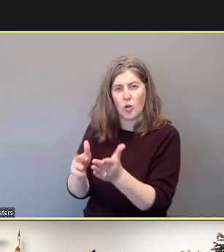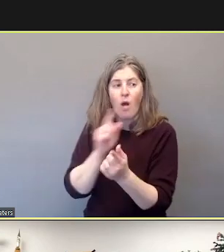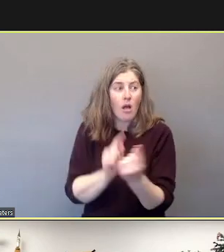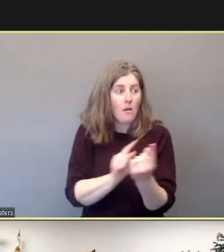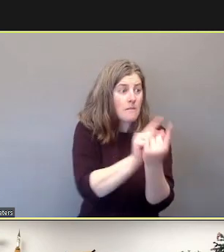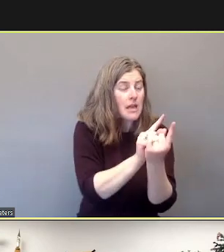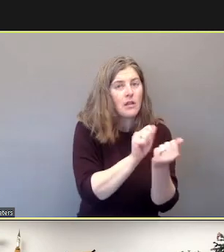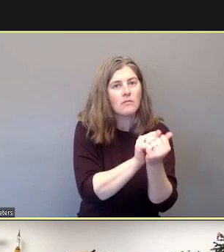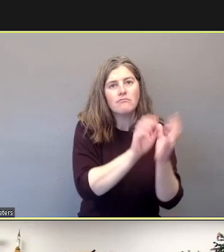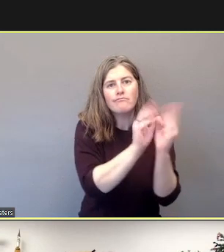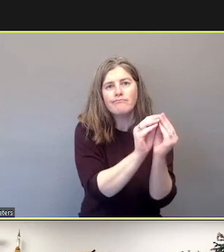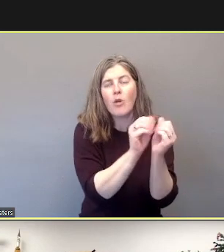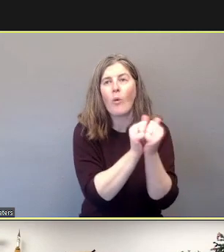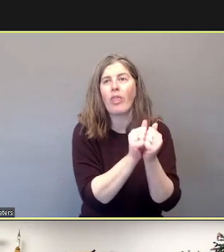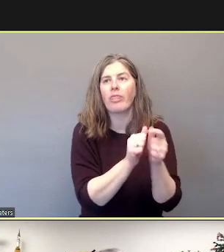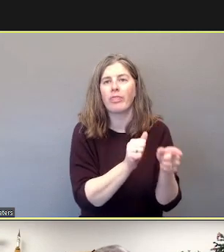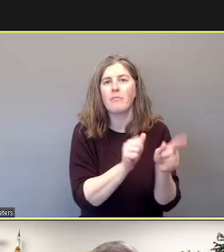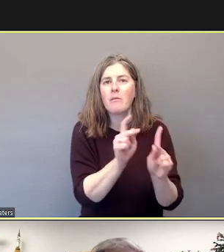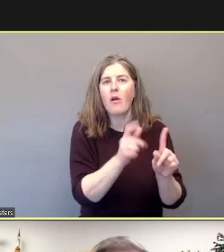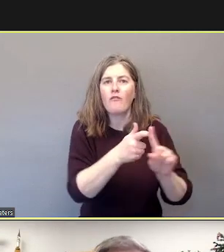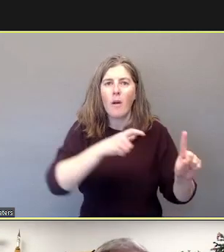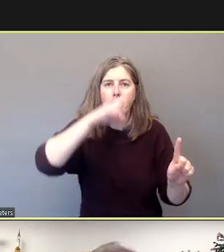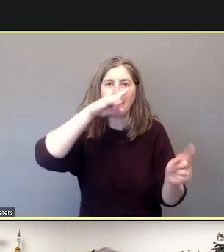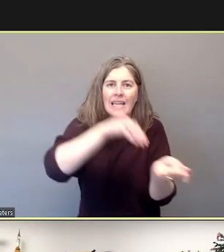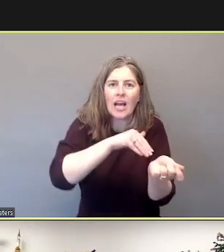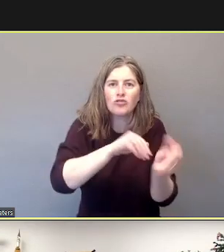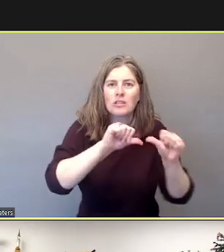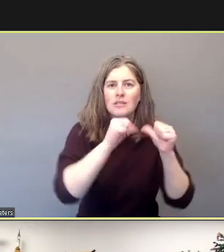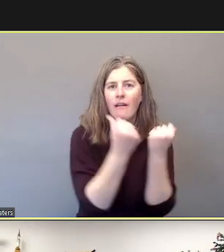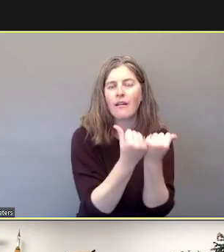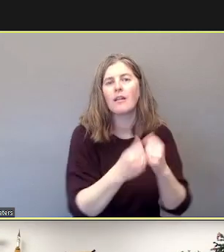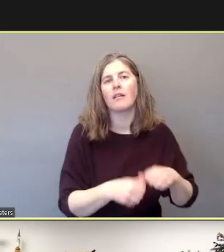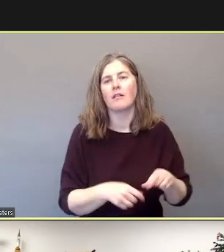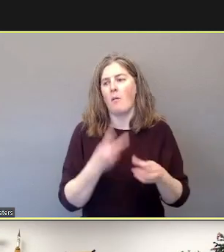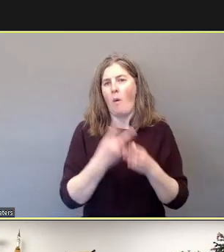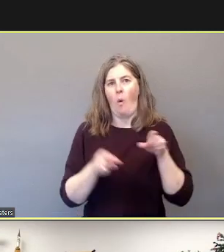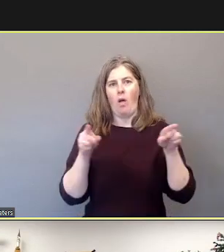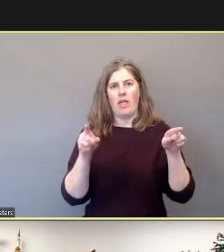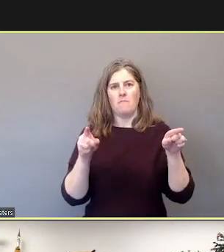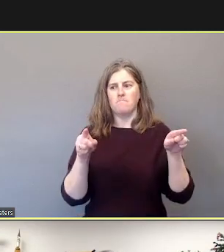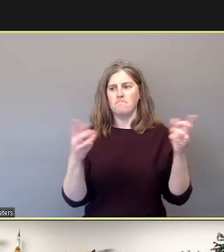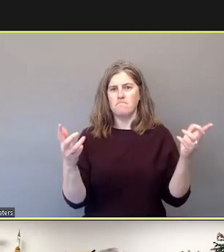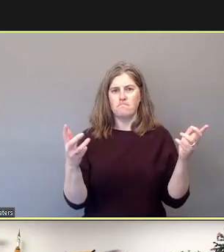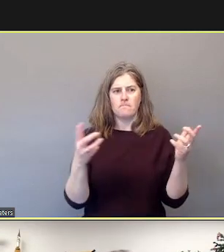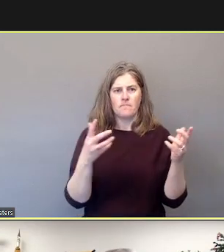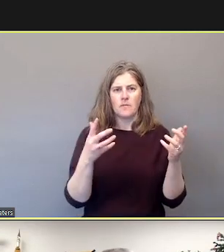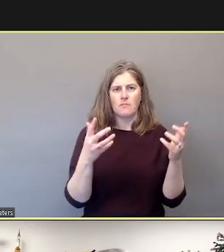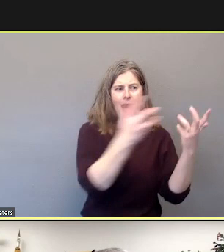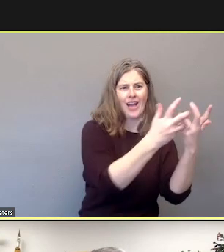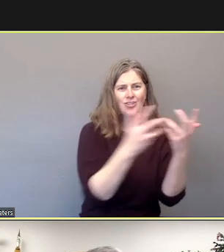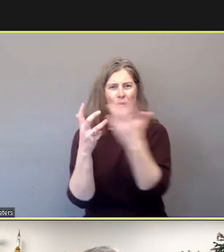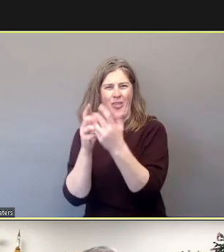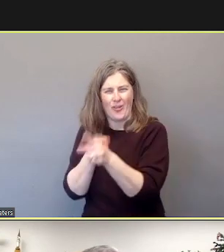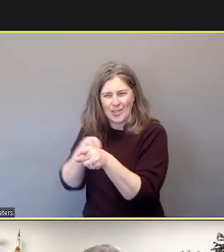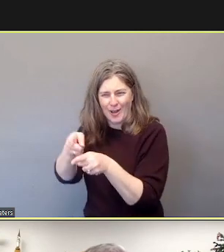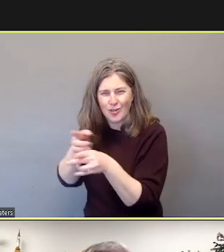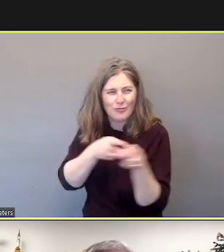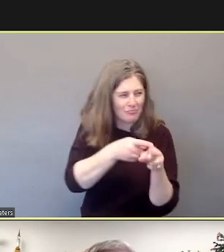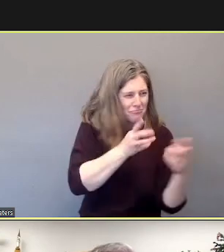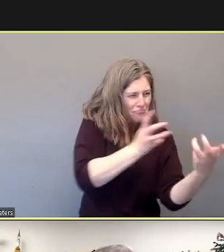with the folks from the Pediatric Society. They're both matching up with their own specialties, so they're considered,